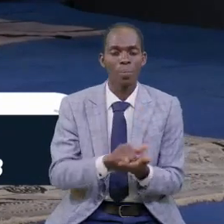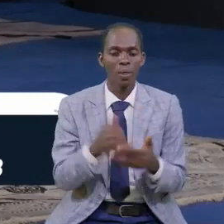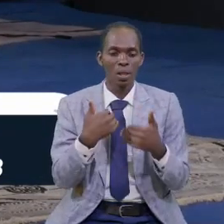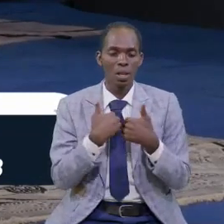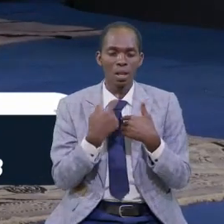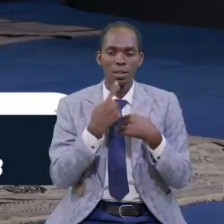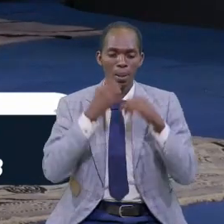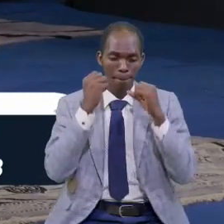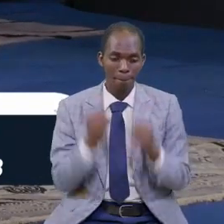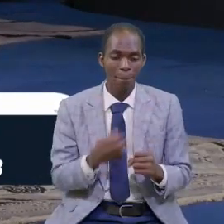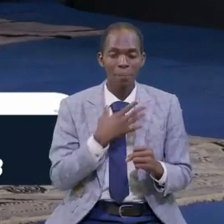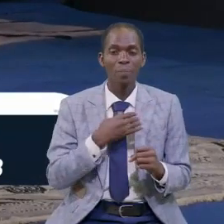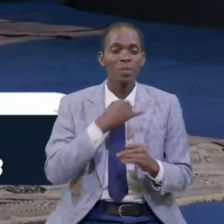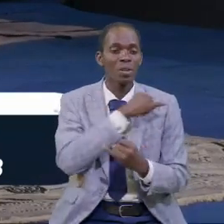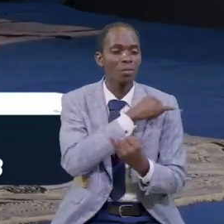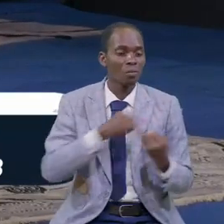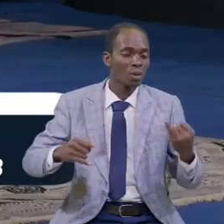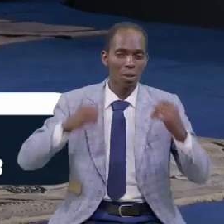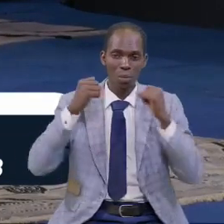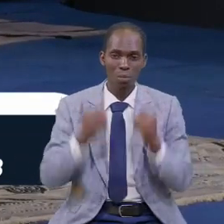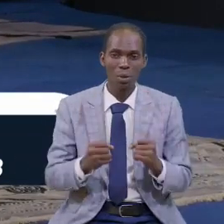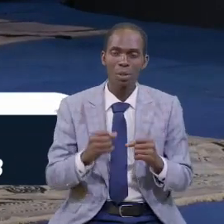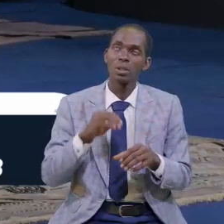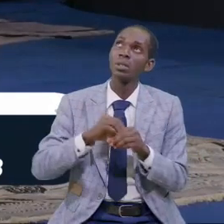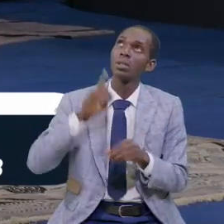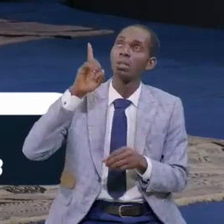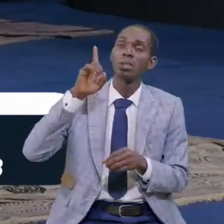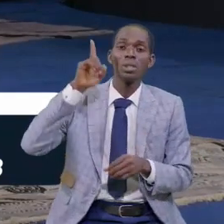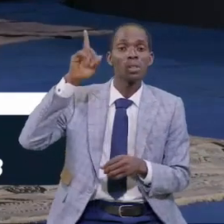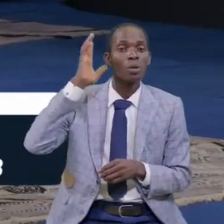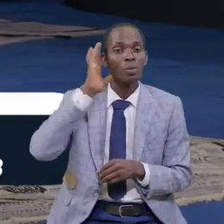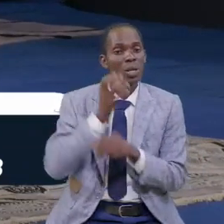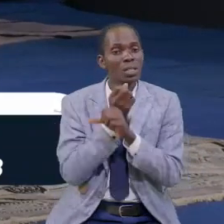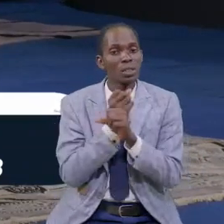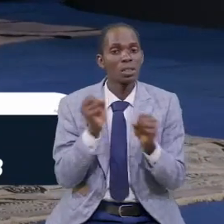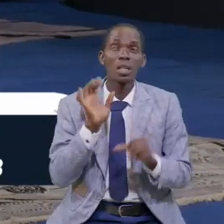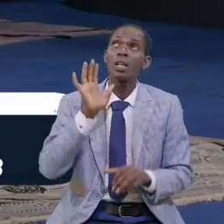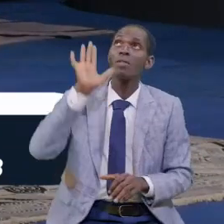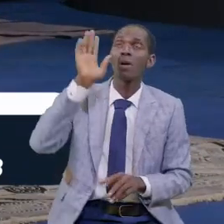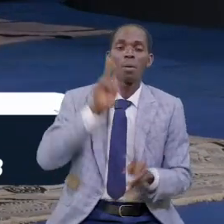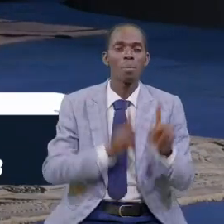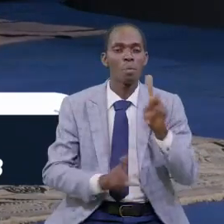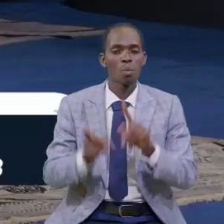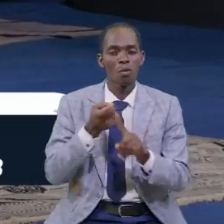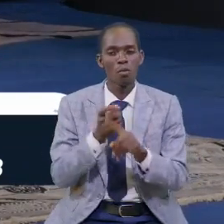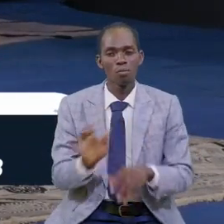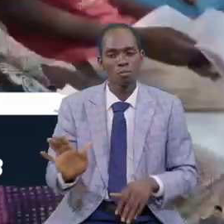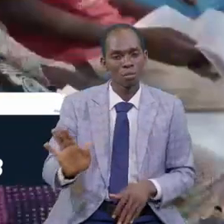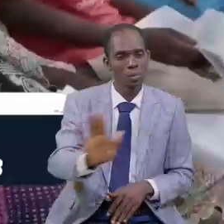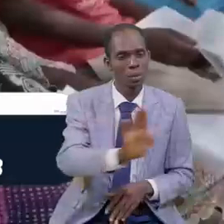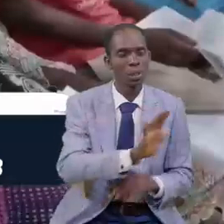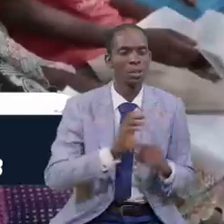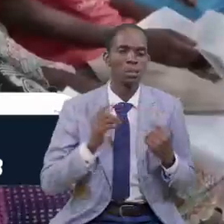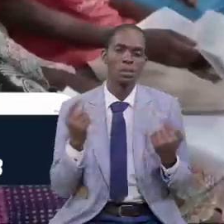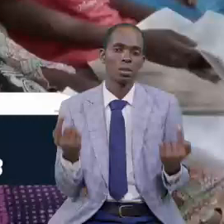power. He shall save his people from their sins. If you are not